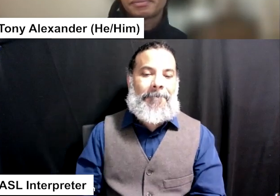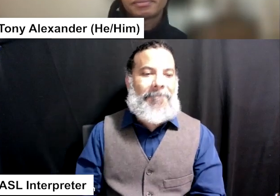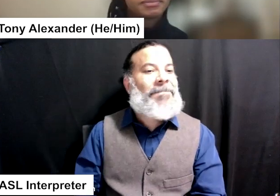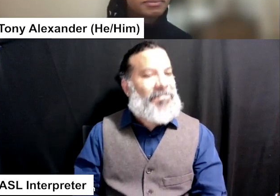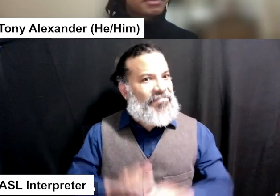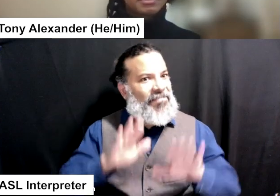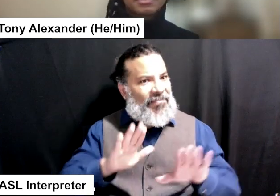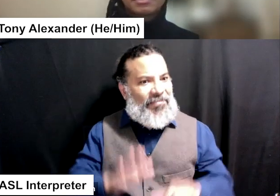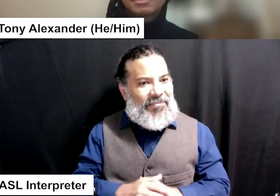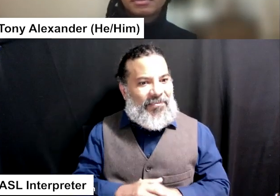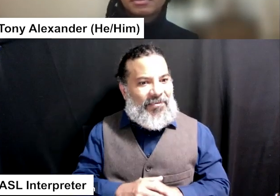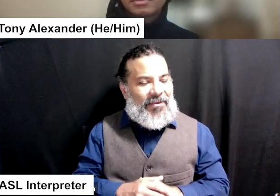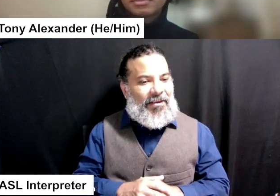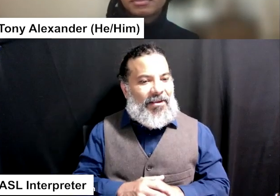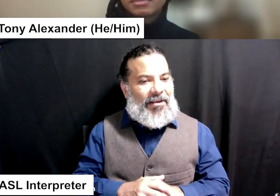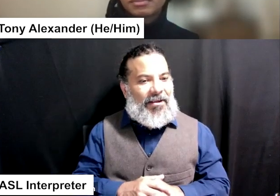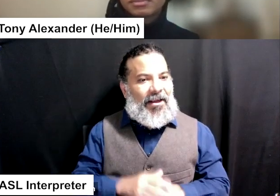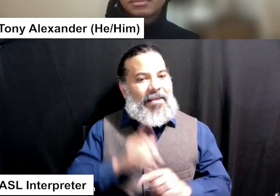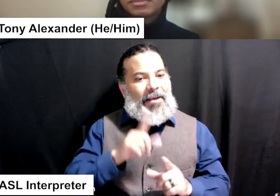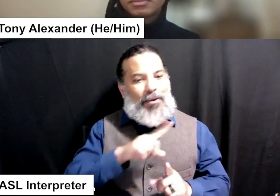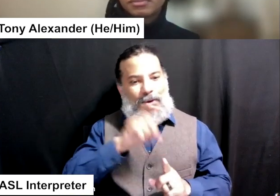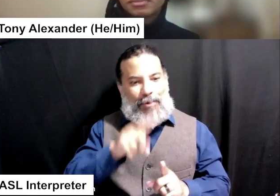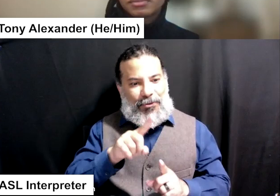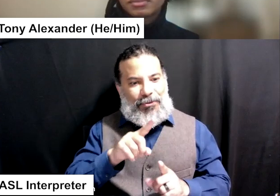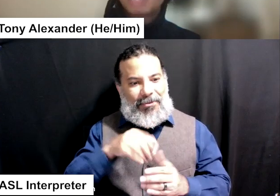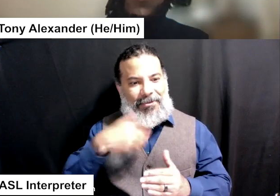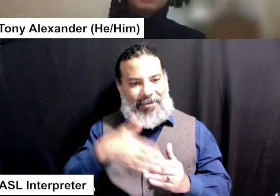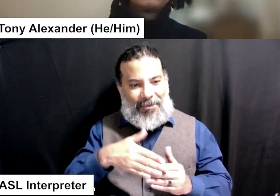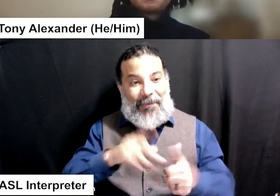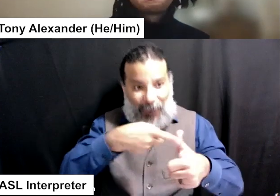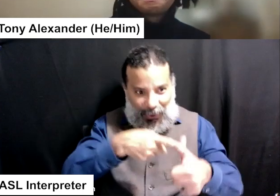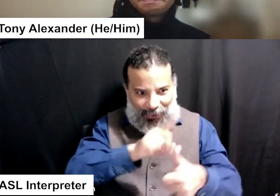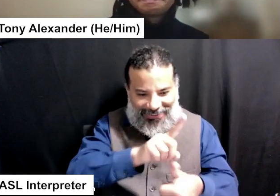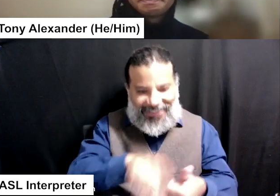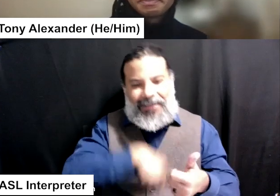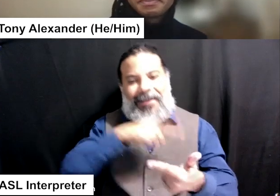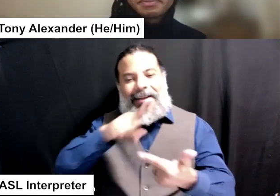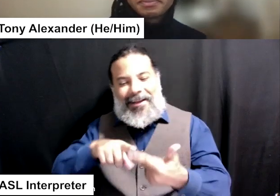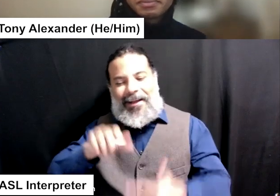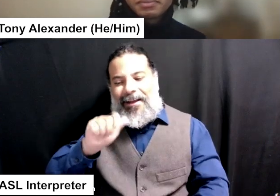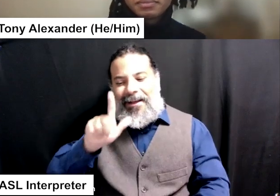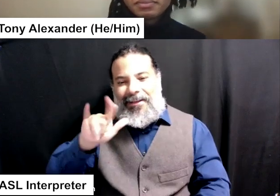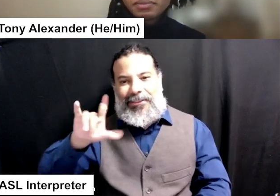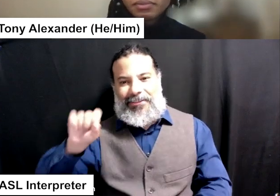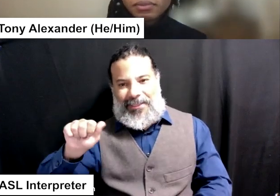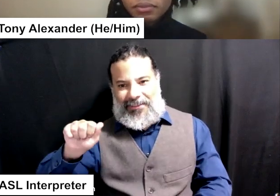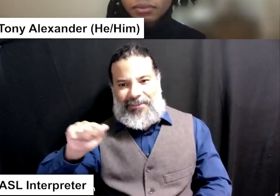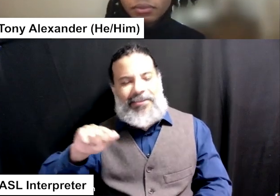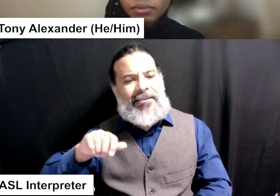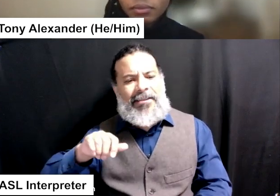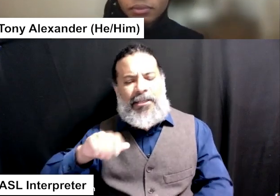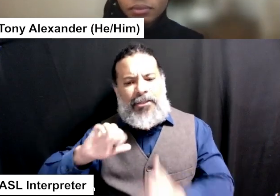Wonderful. And actually that'll be the question I come to next, but first I'll ask Allilsa. So Allilsa, how do